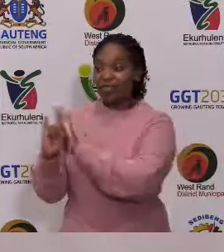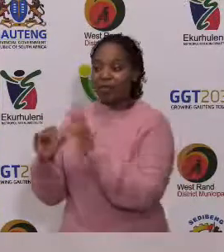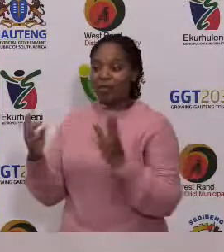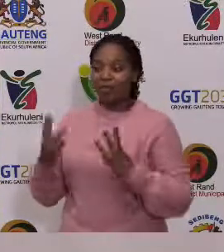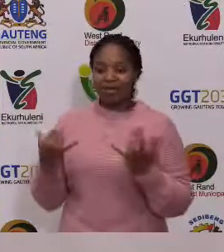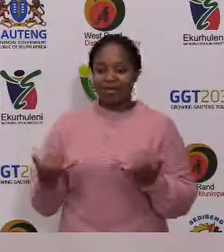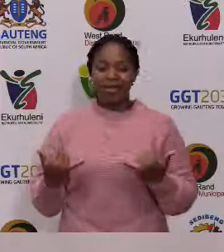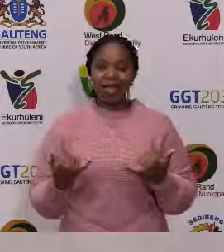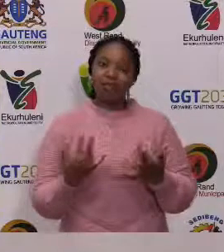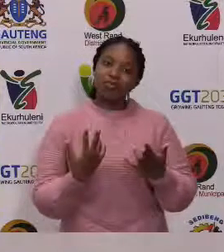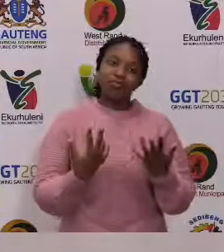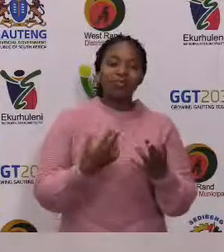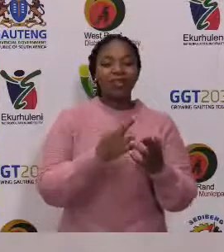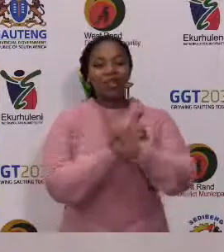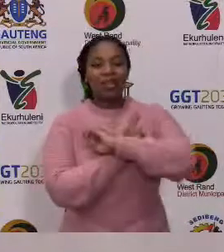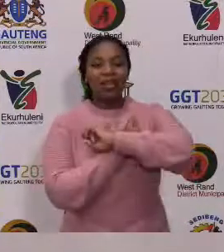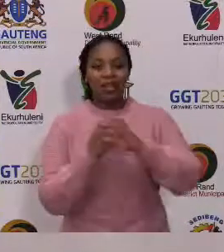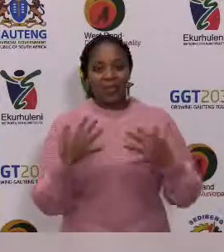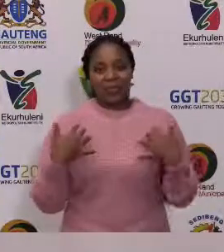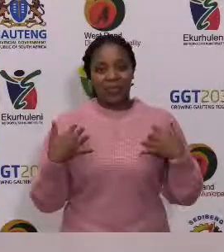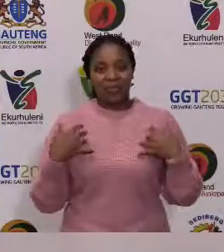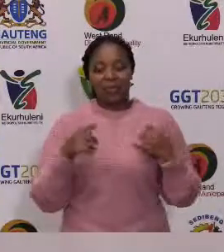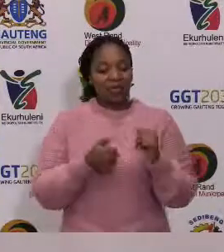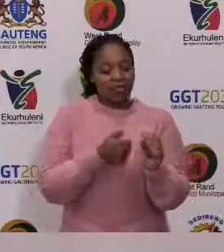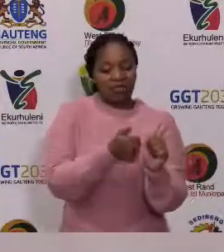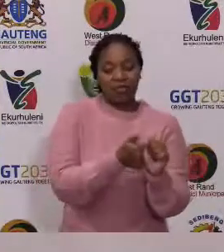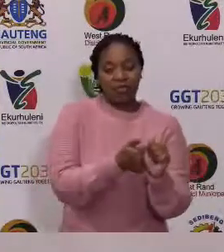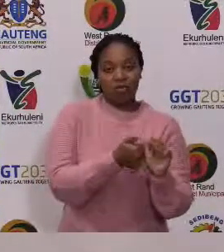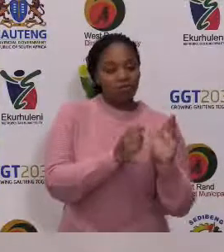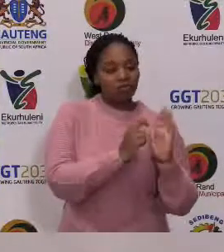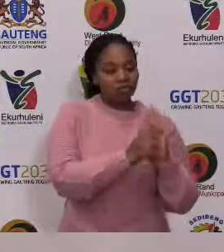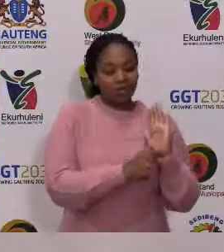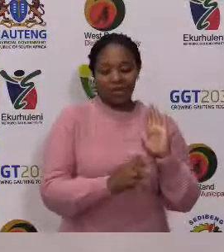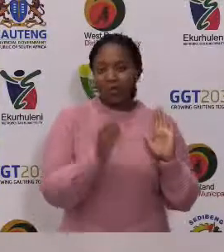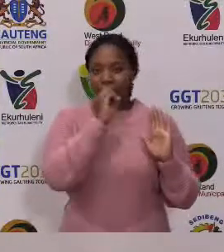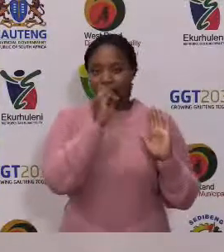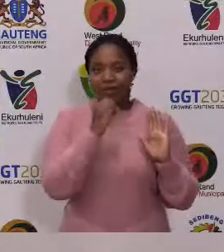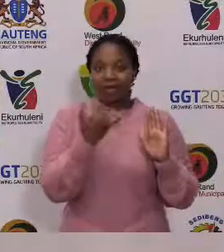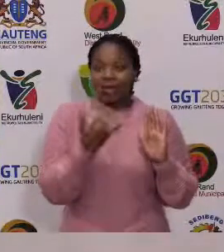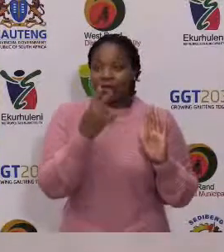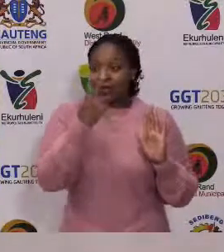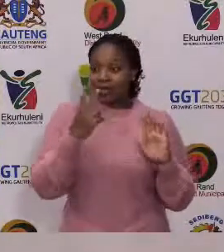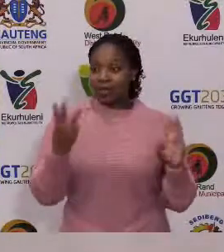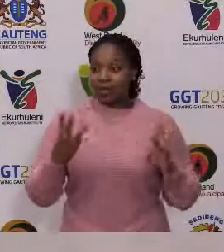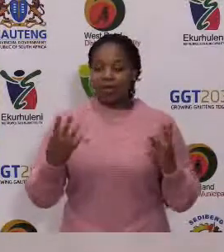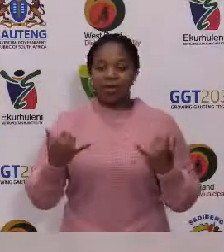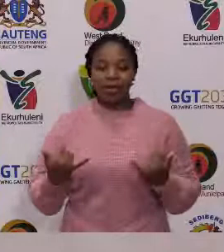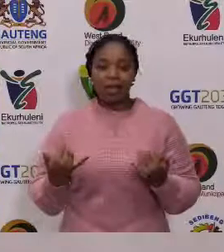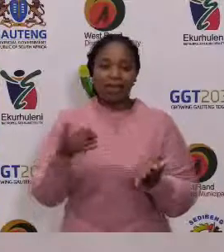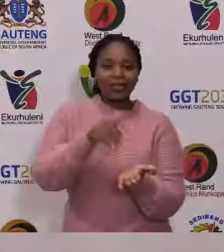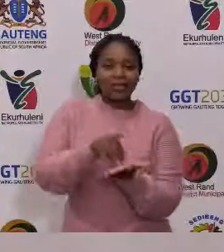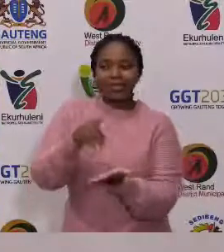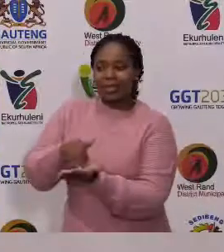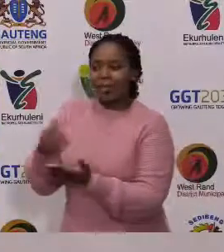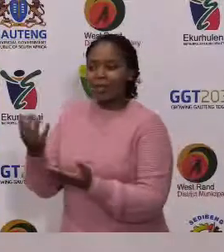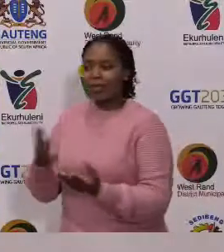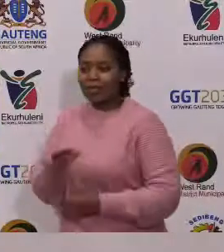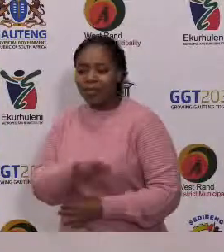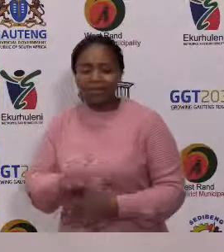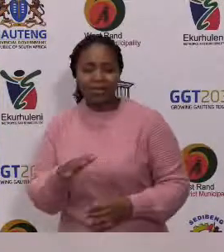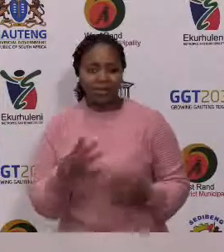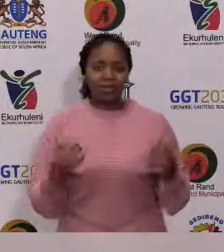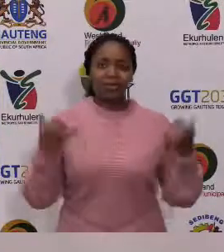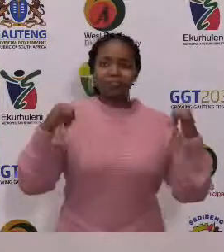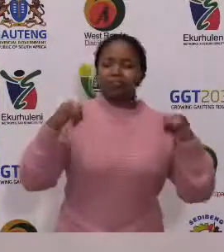their adherence to NPIs. And this has been seen in places of entertainment. We've seen that in some schools where they have sporting events, we've